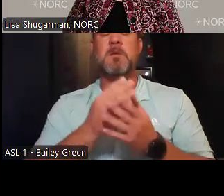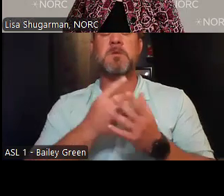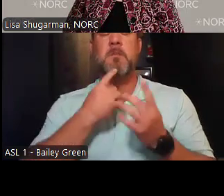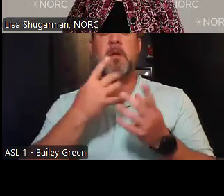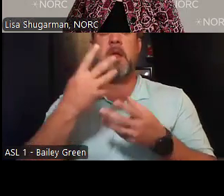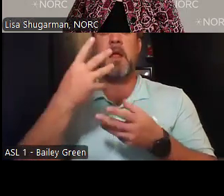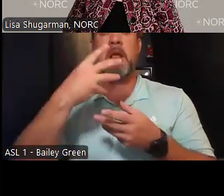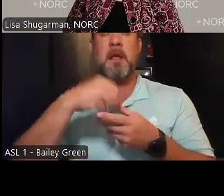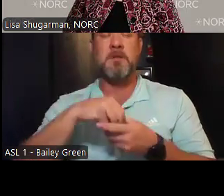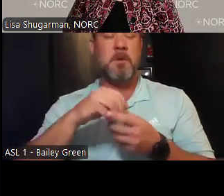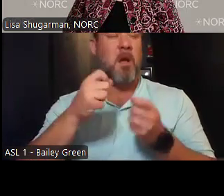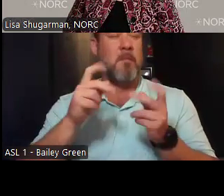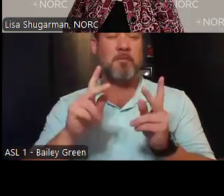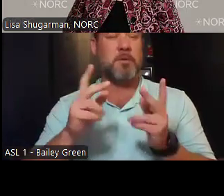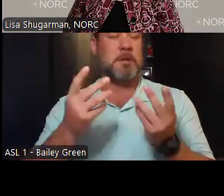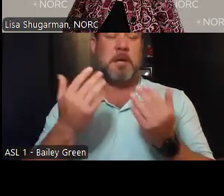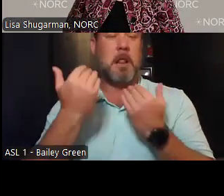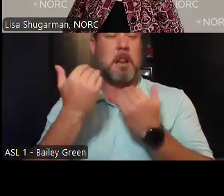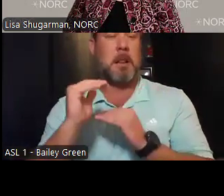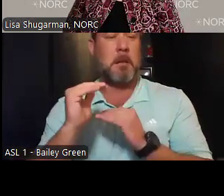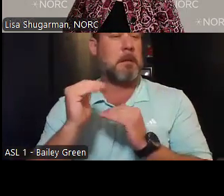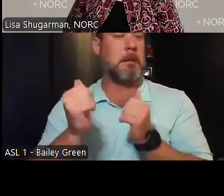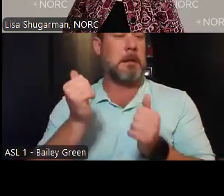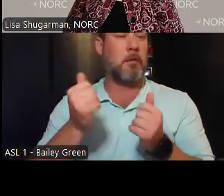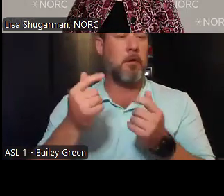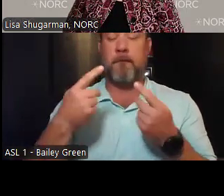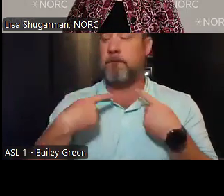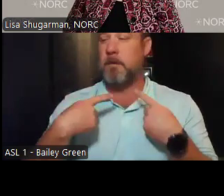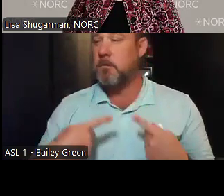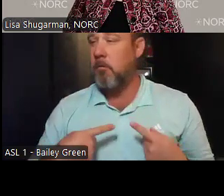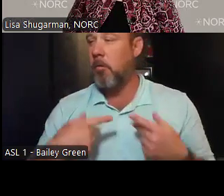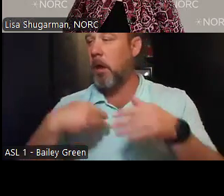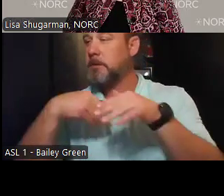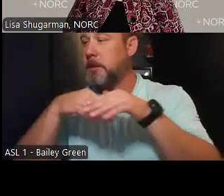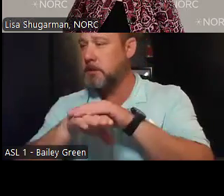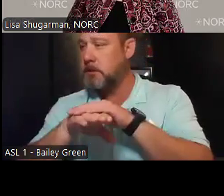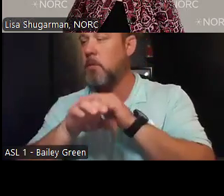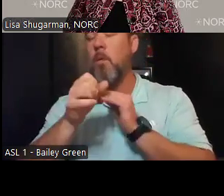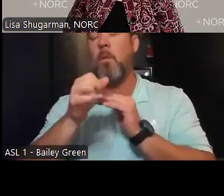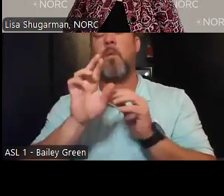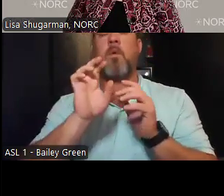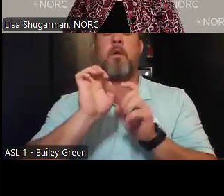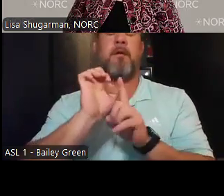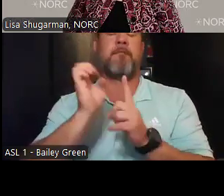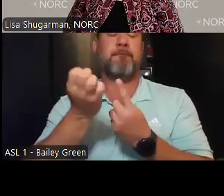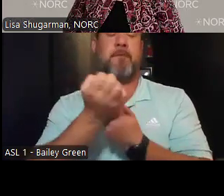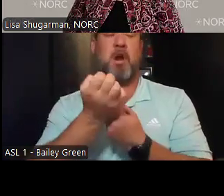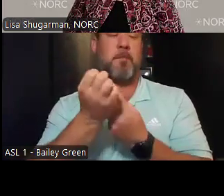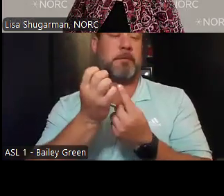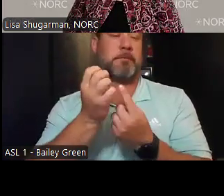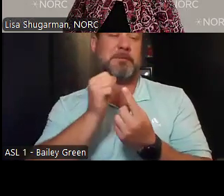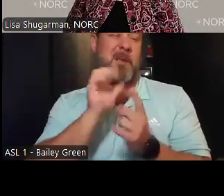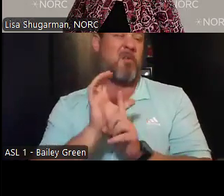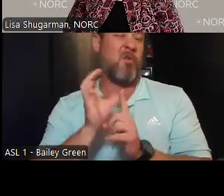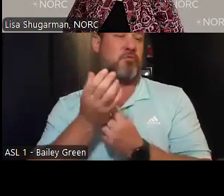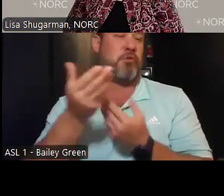do exist, there is sometimes a lack of either physical accessibility or environments that aren't culturally